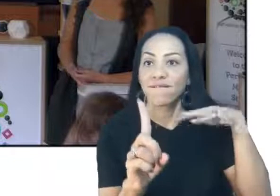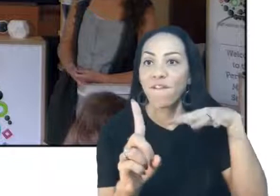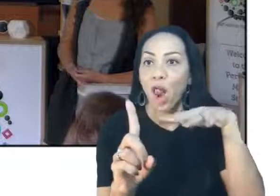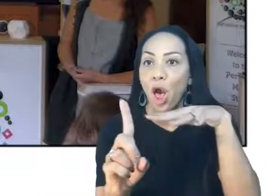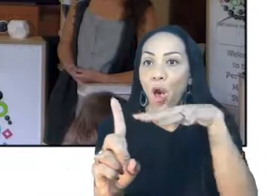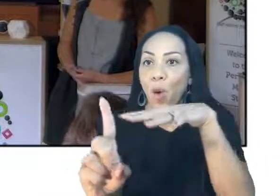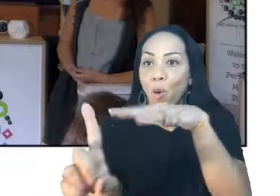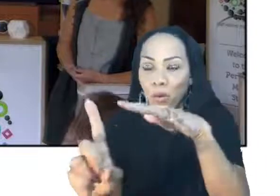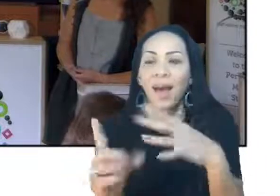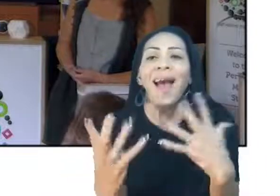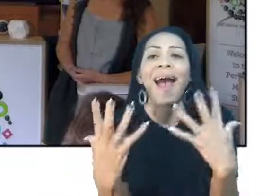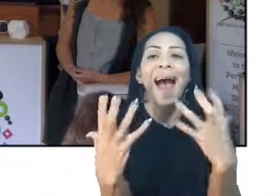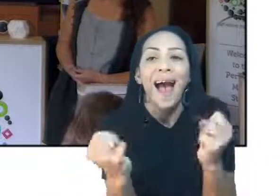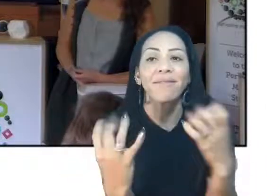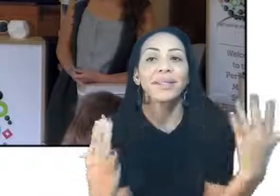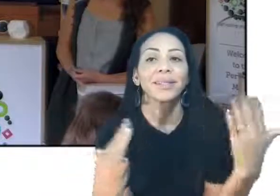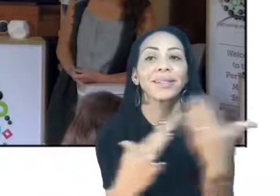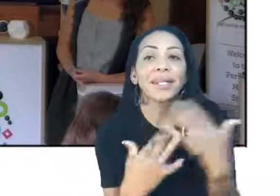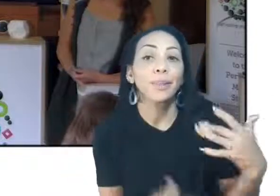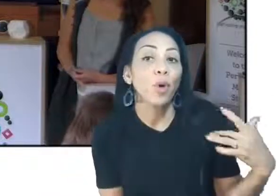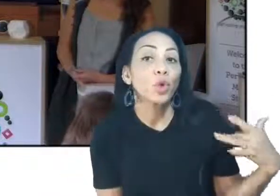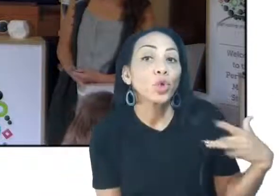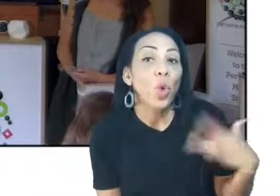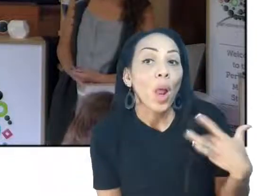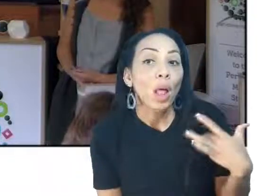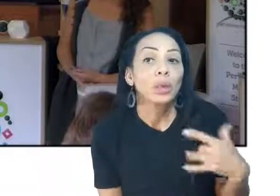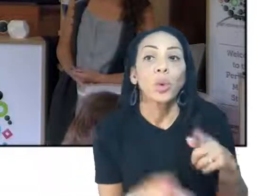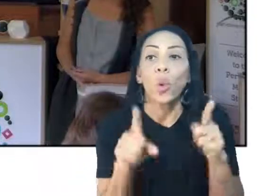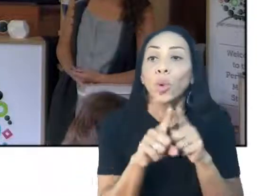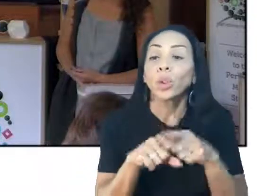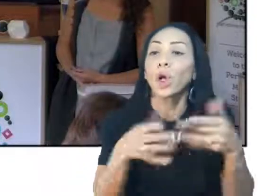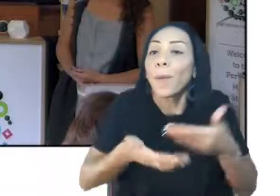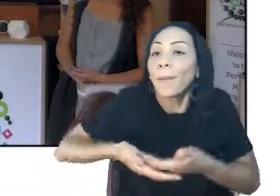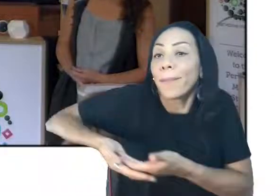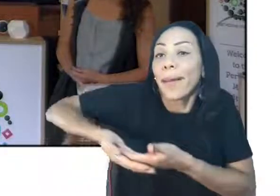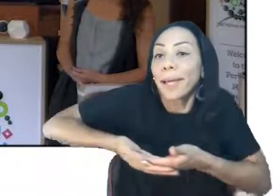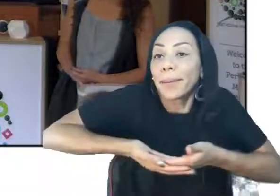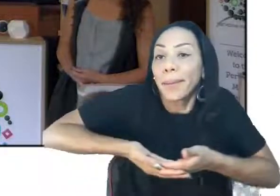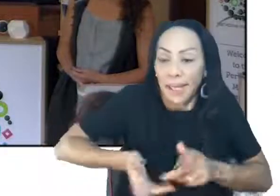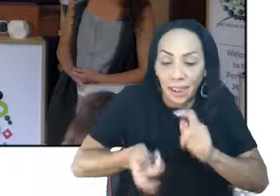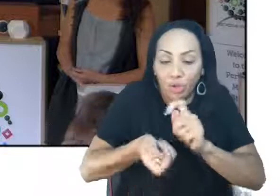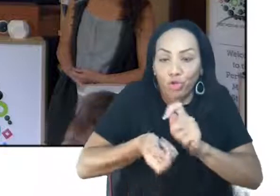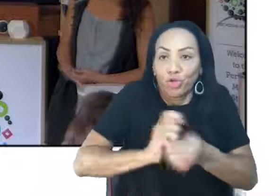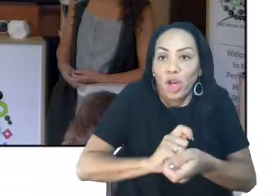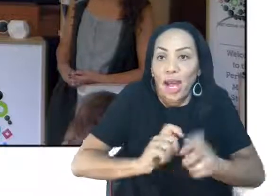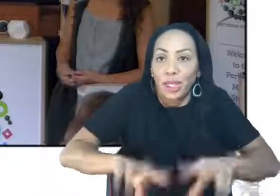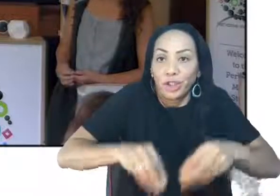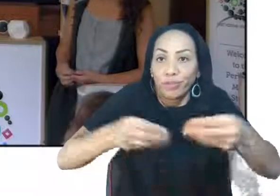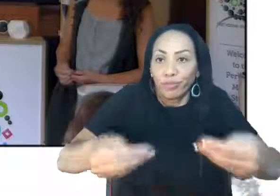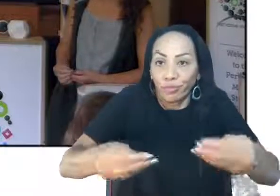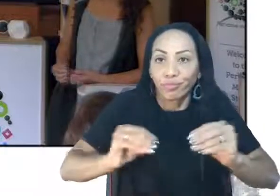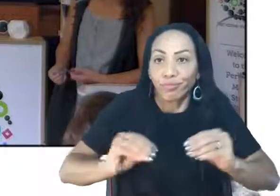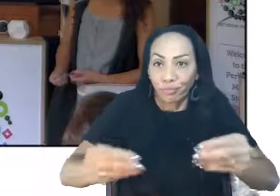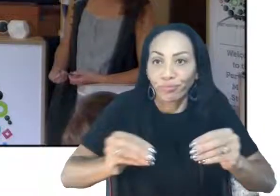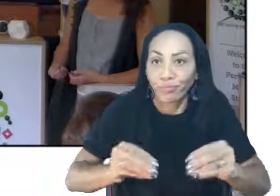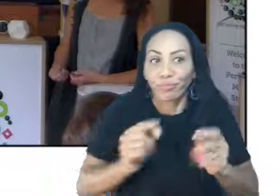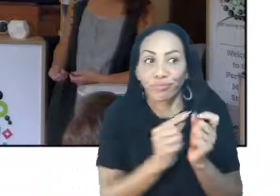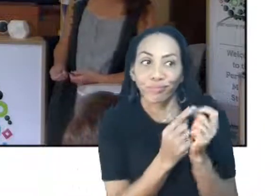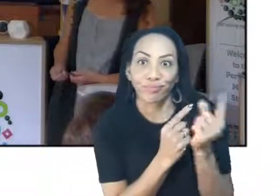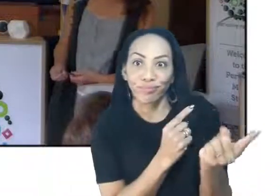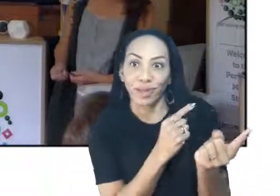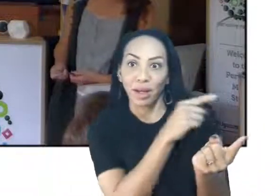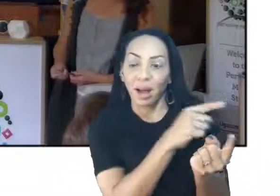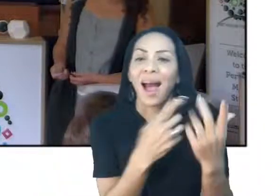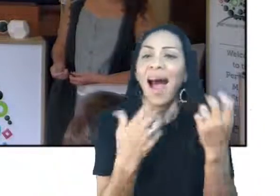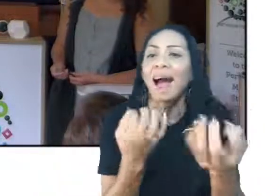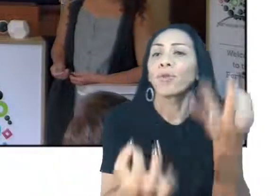toilets and baby change located in the little corridor just next to the kitchen. So there will be a Q&A at the end of this talk. Those of